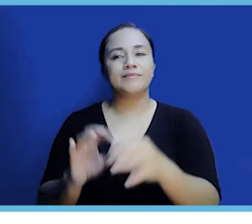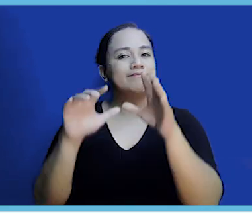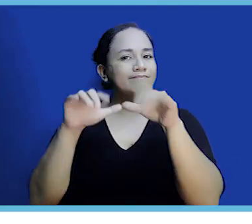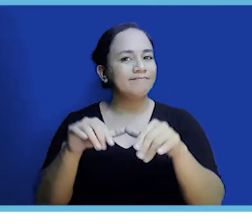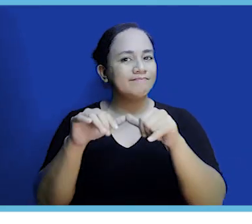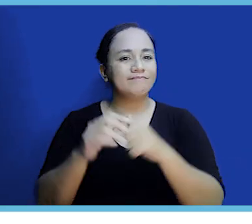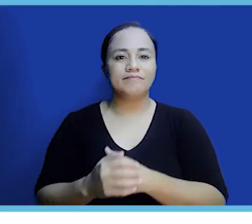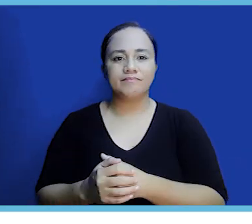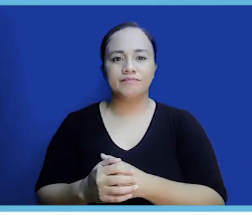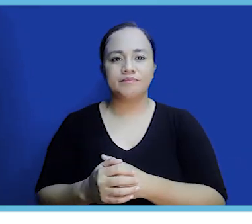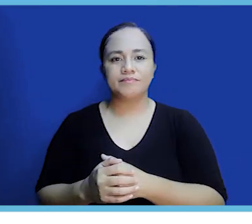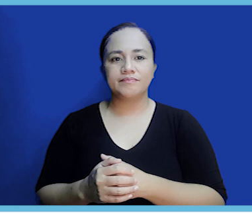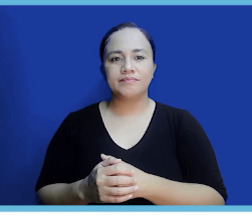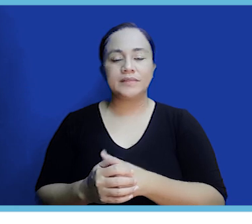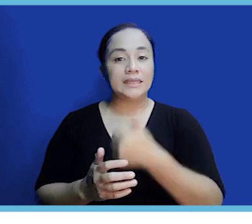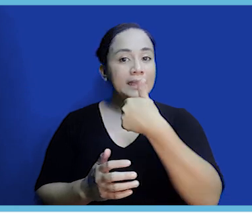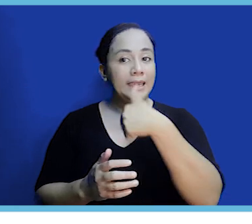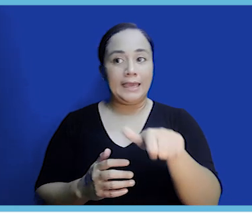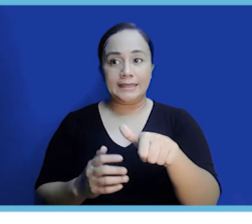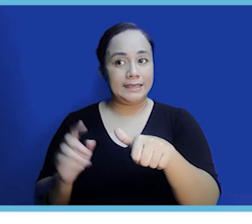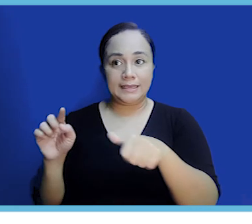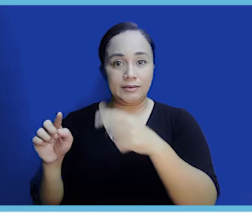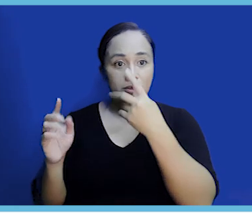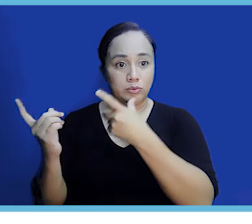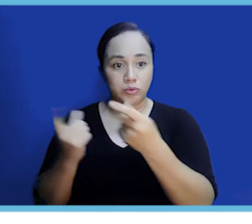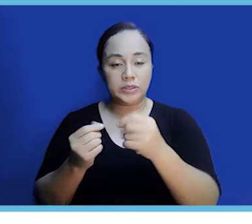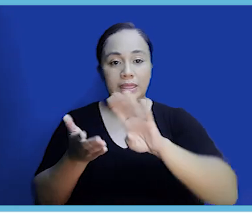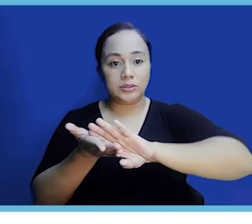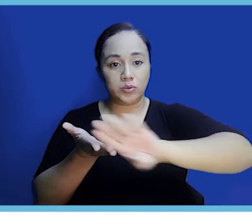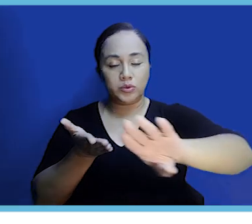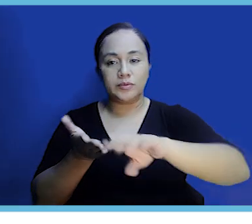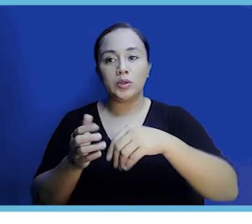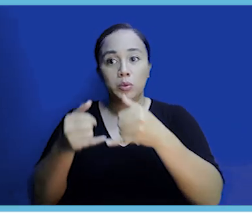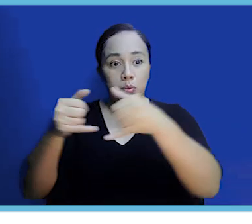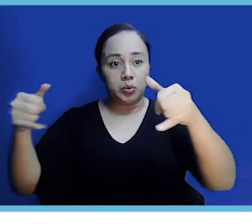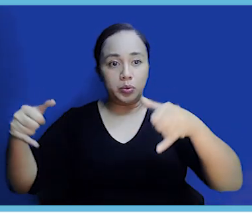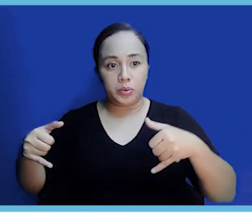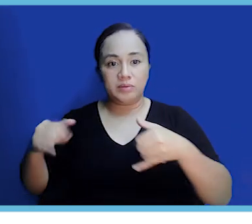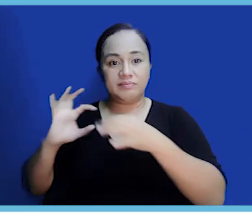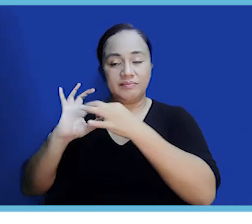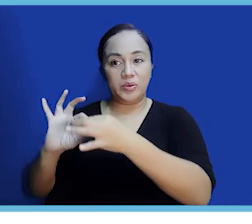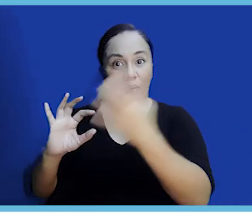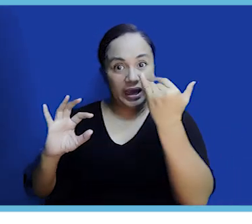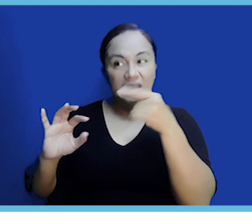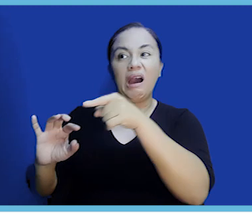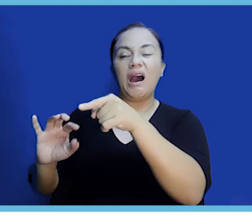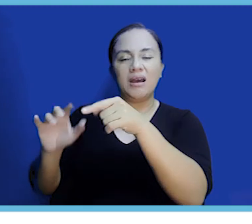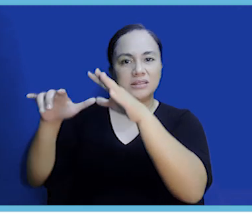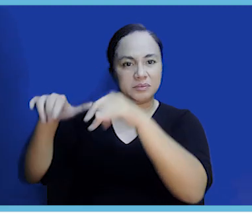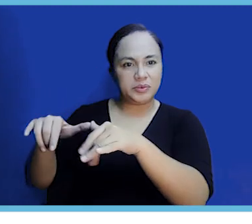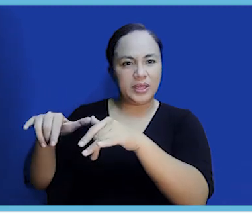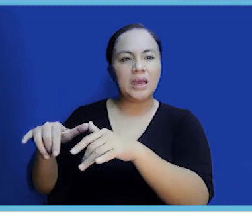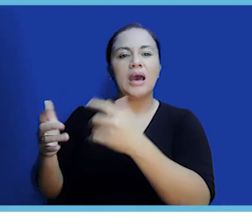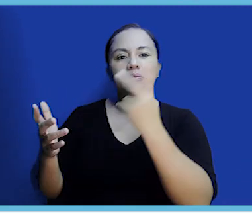Discrimination on the basis of disability. Any distinction, exclusion, or restriction on the basis of